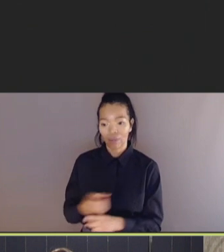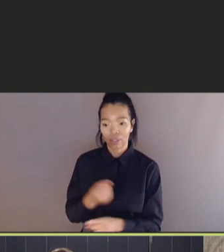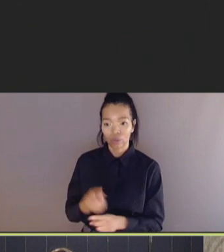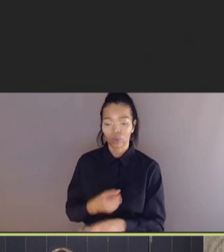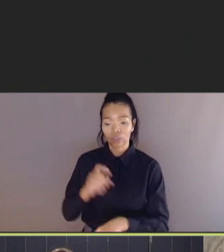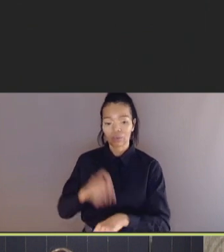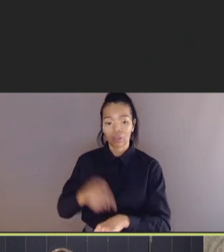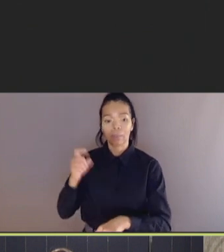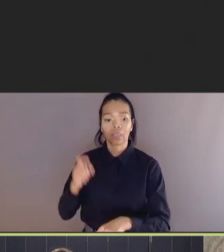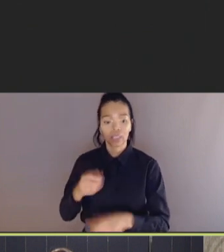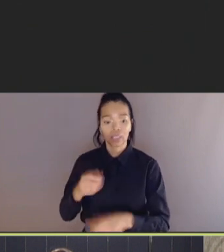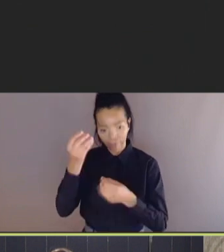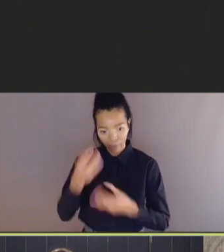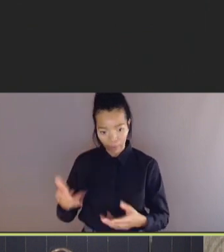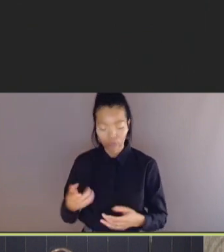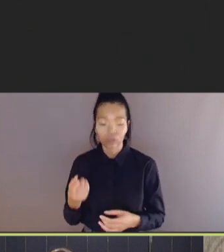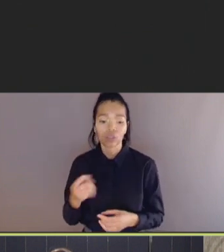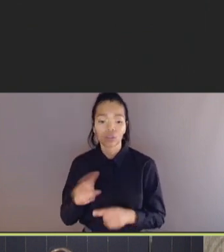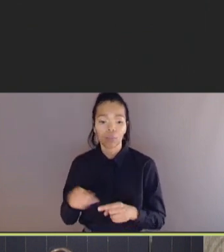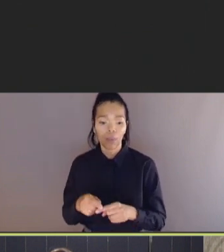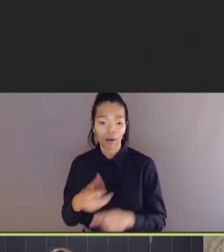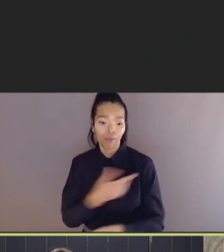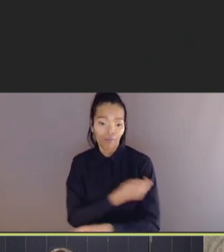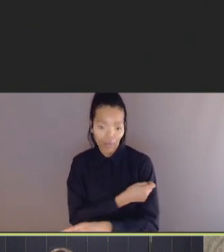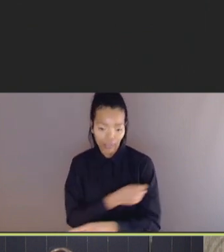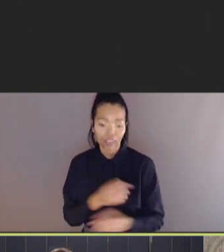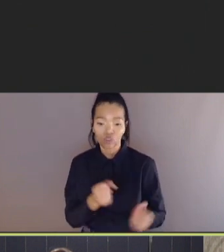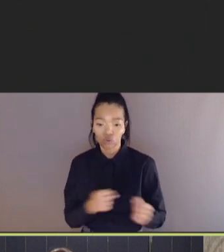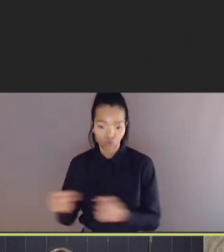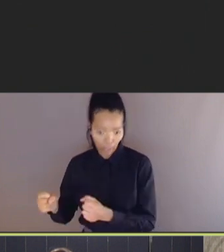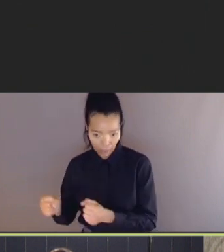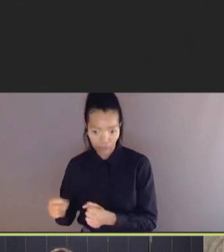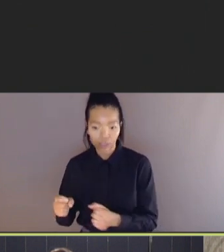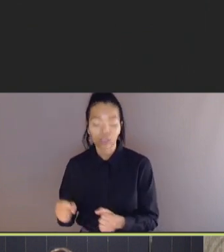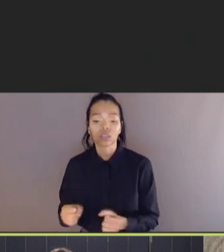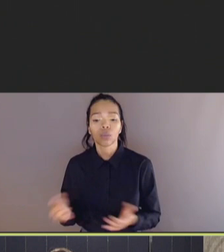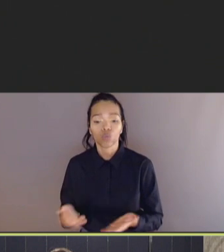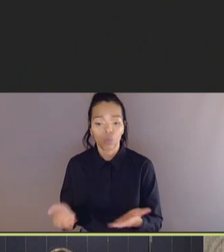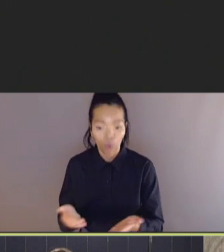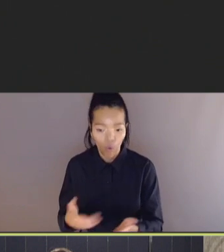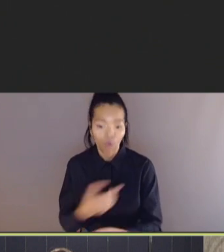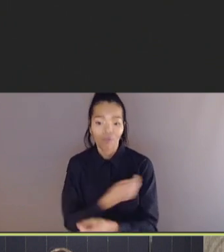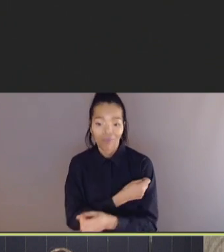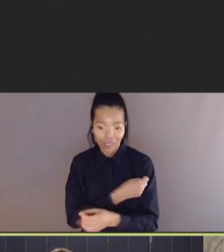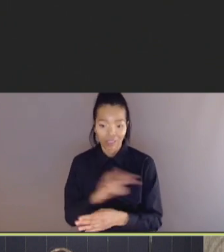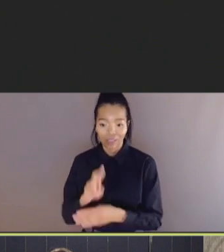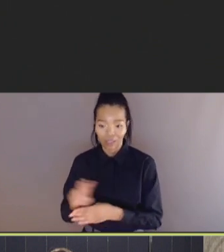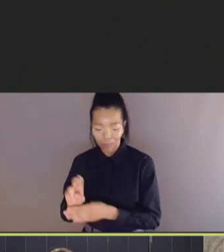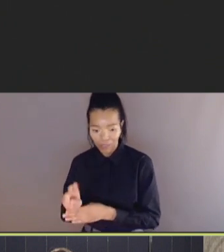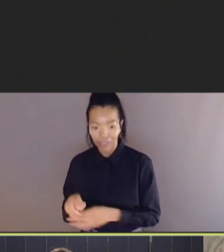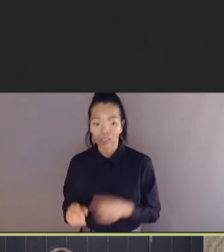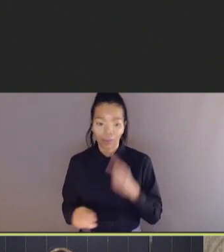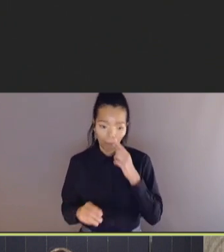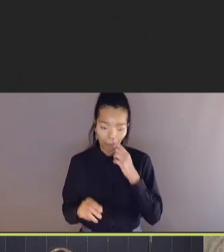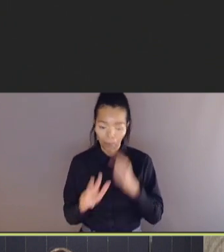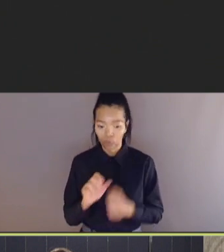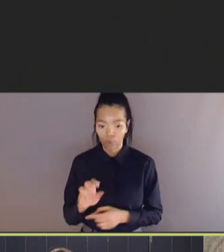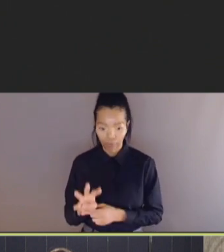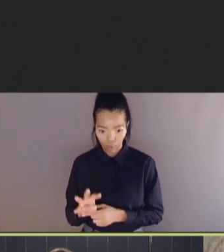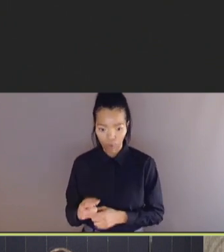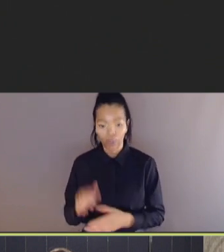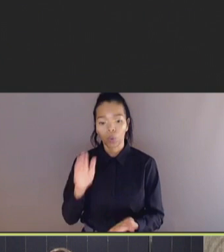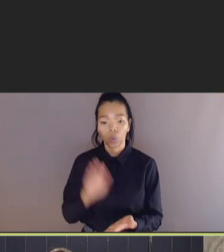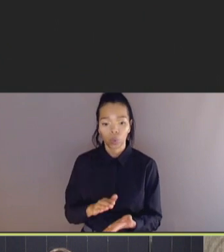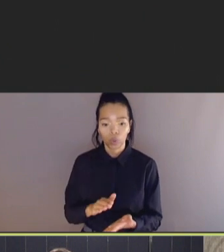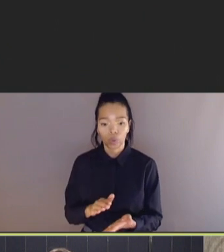to promote vaccine uptake. And objective 3.4 is to reduce disparities and inequities in vaccine confidence